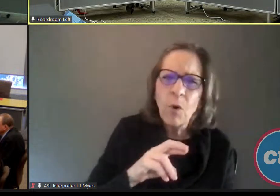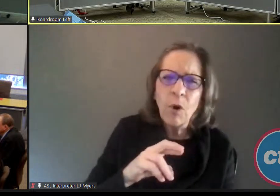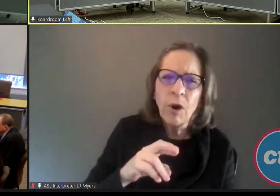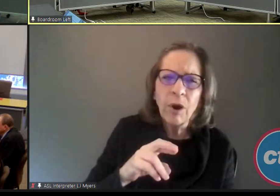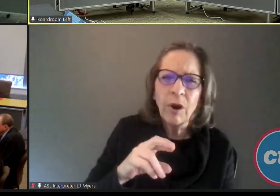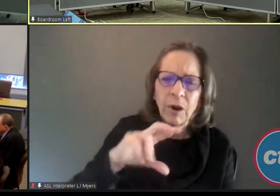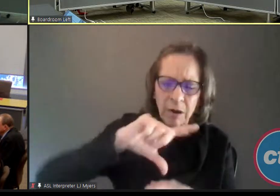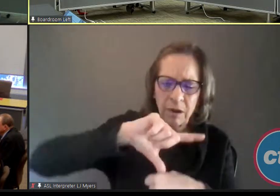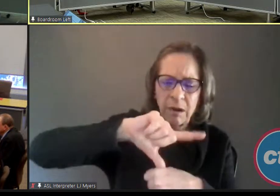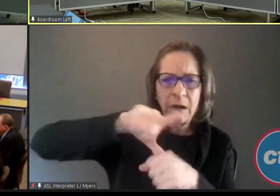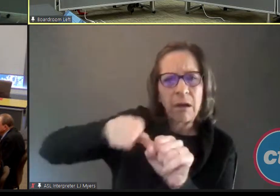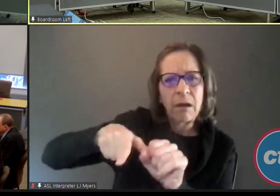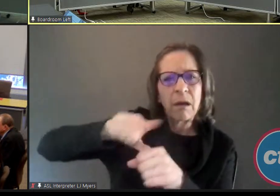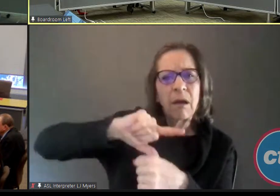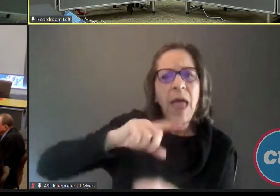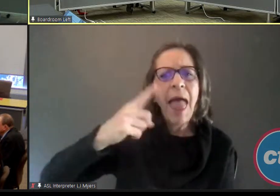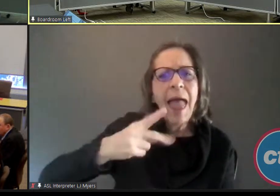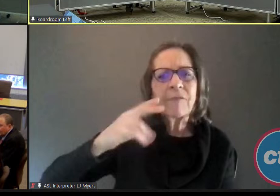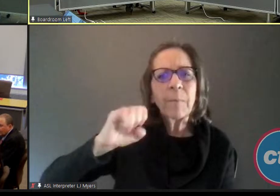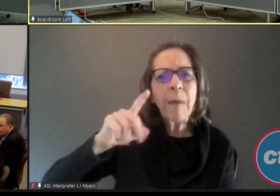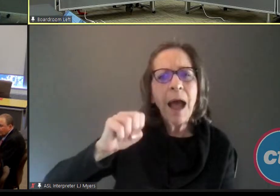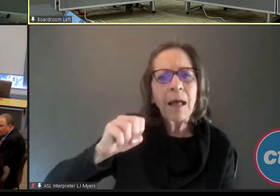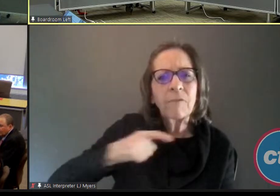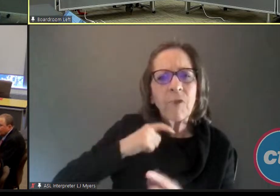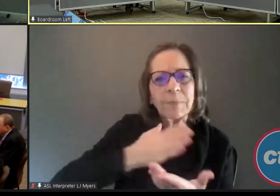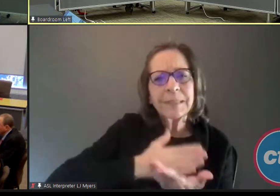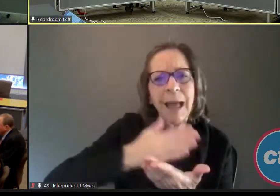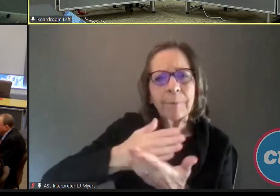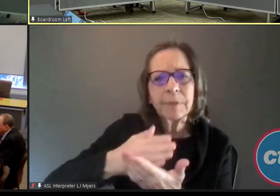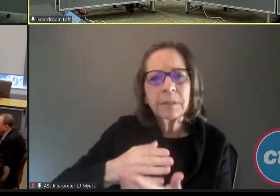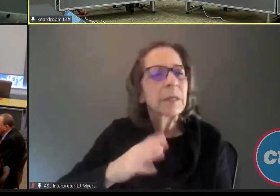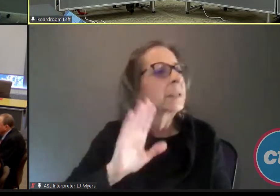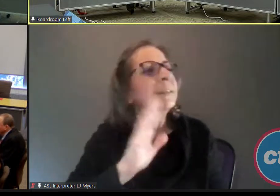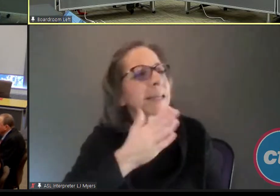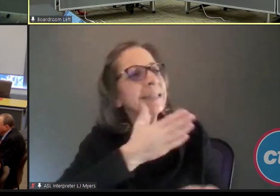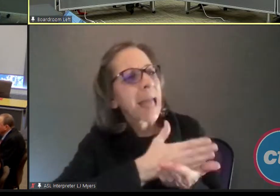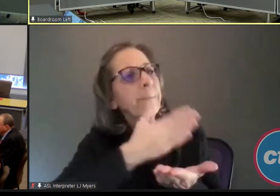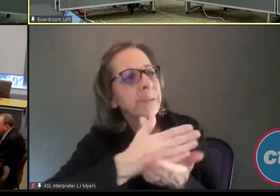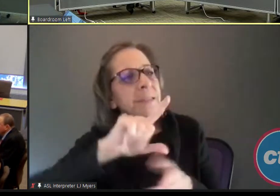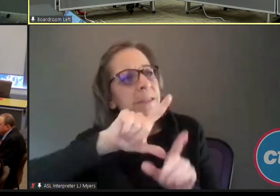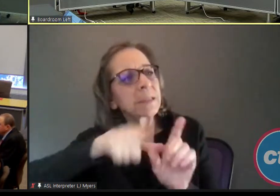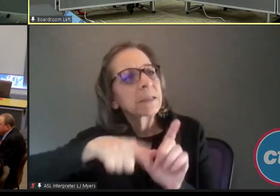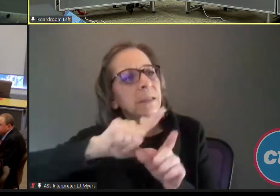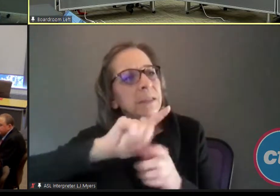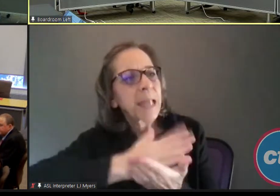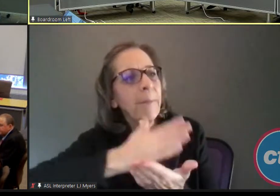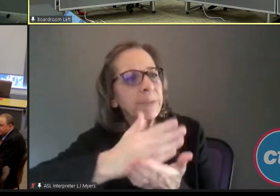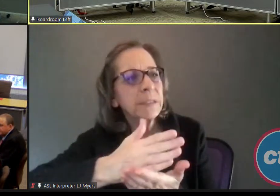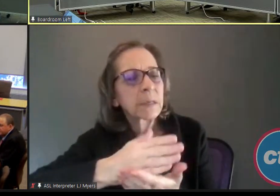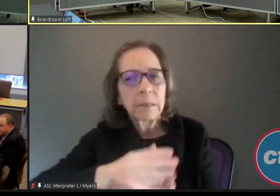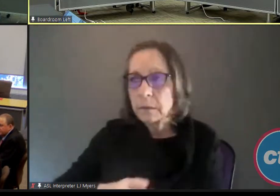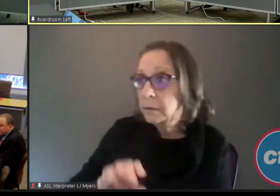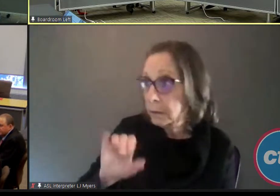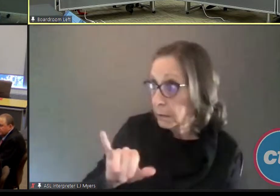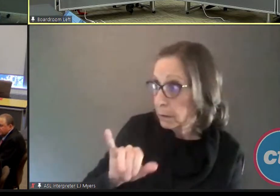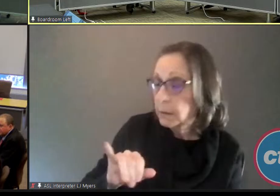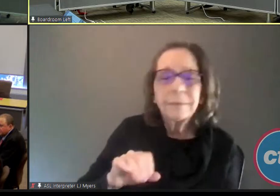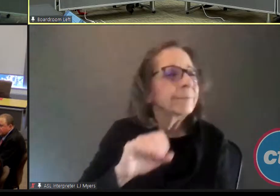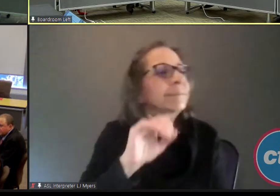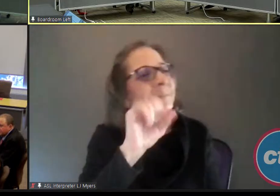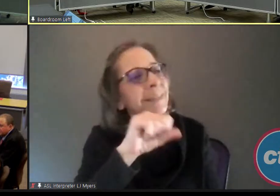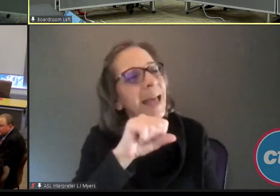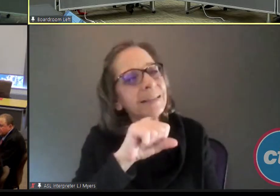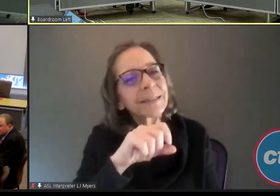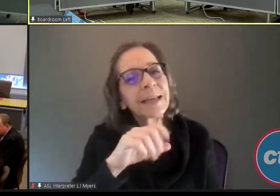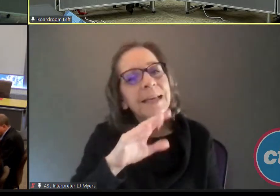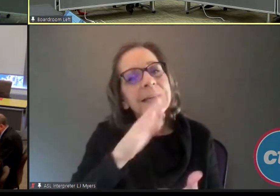circle from stops? I believe it's around stops. It's around stops? Fairly sure, partly because our bus stops are generally